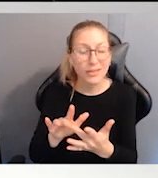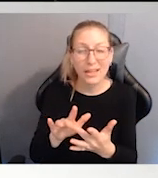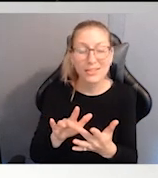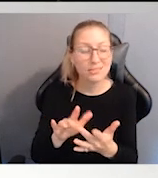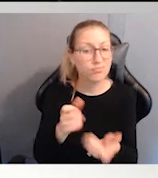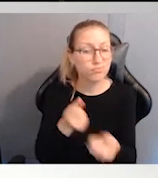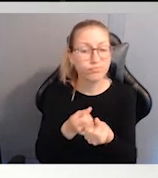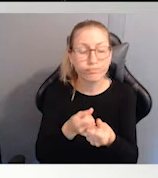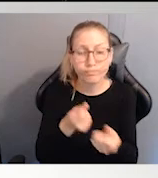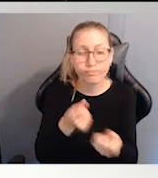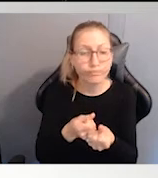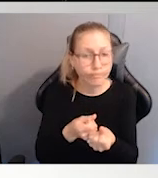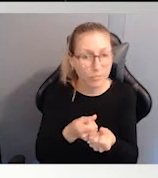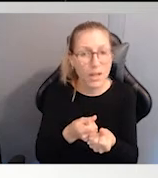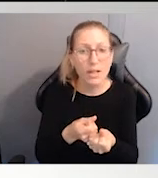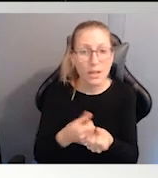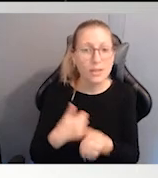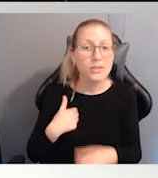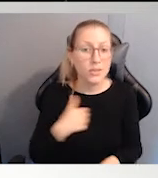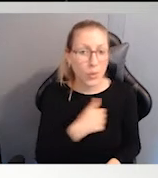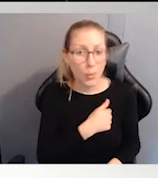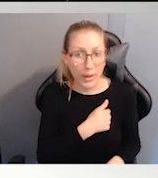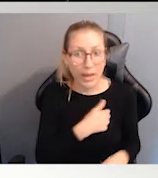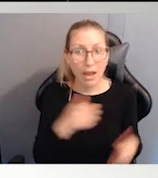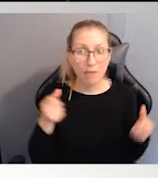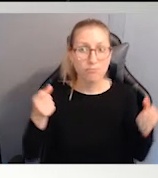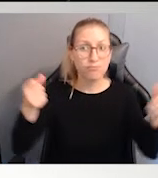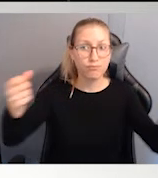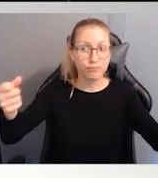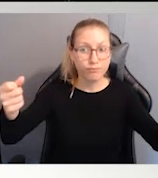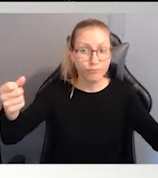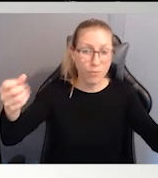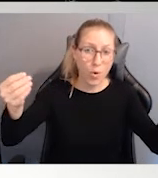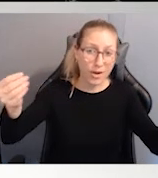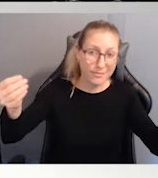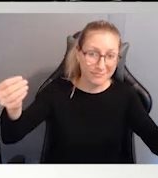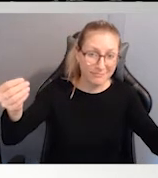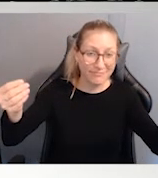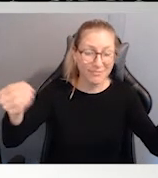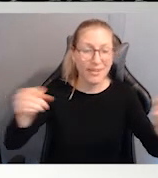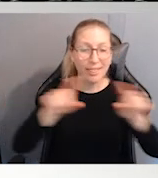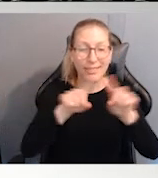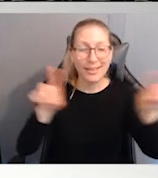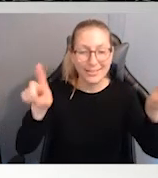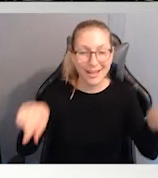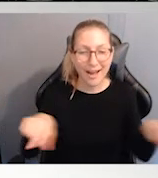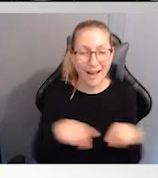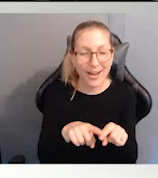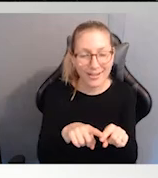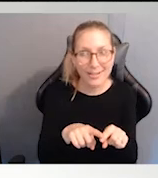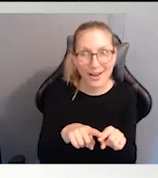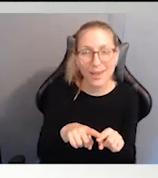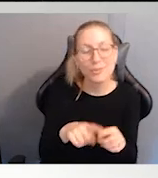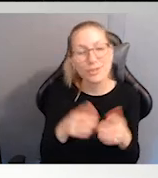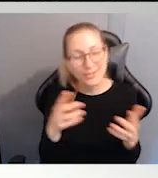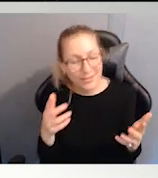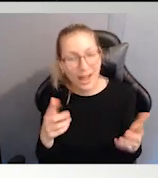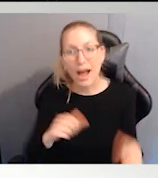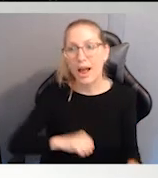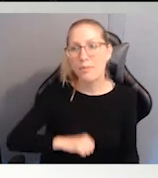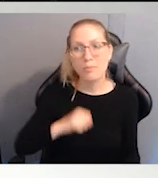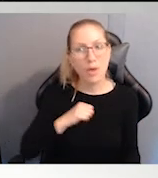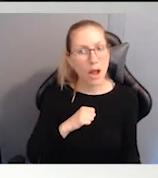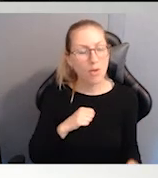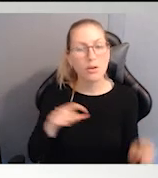us. So we have went out with these signs, and I'm going to speak for all of you guys, which I'm not supposed to, but I'm going to, because I'm proud of